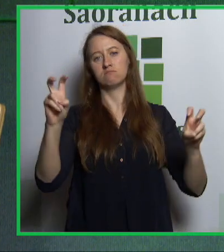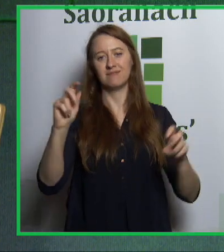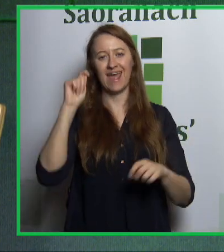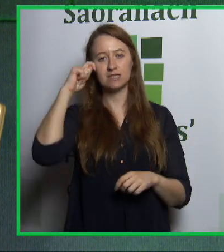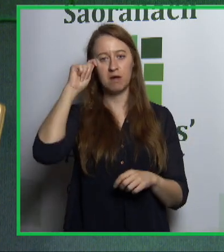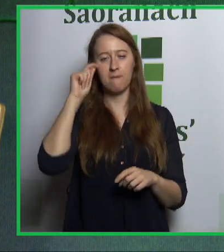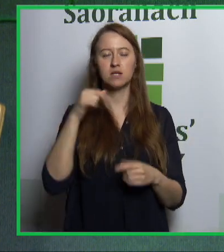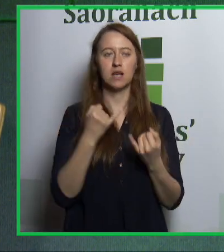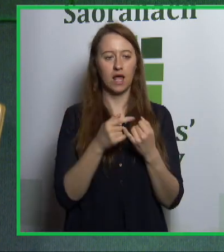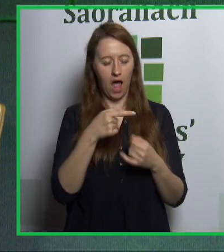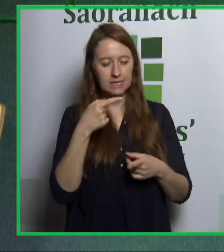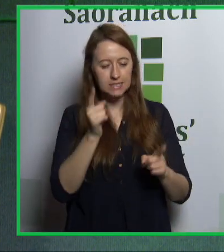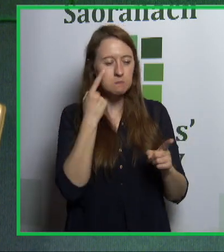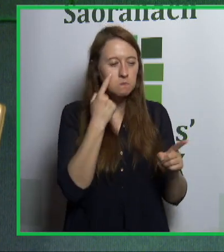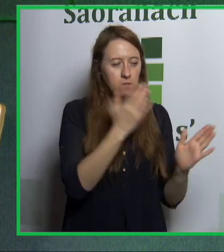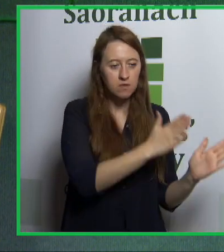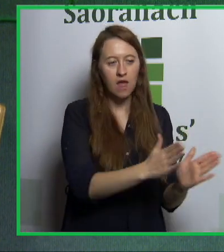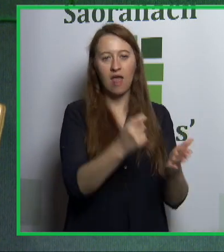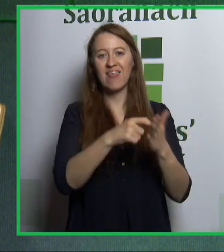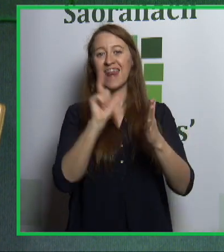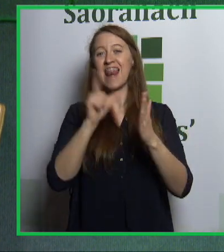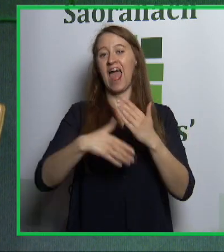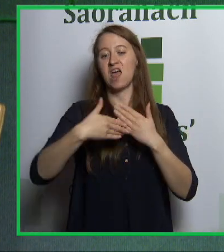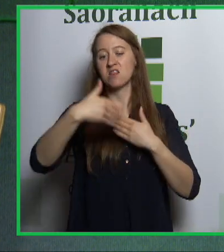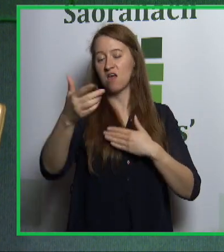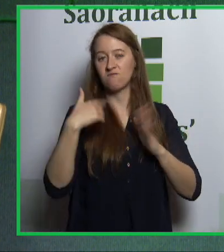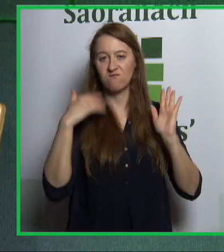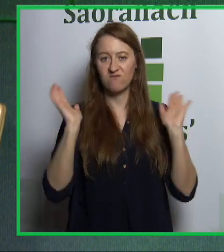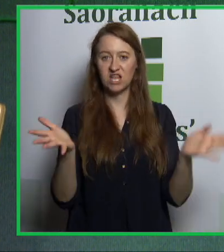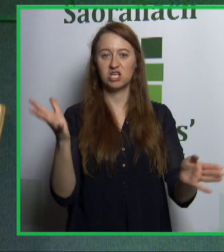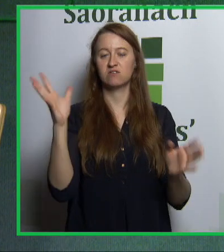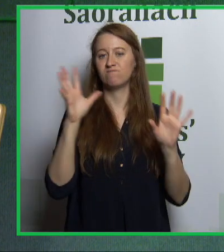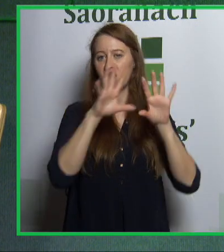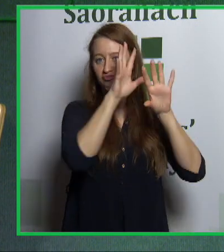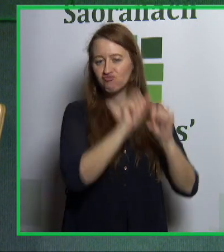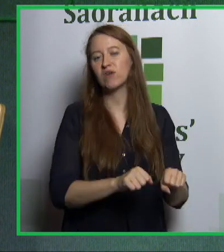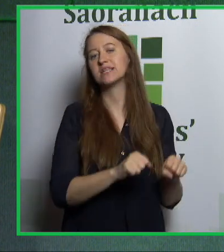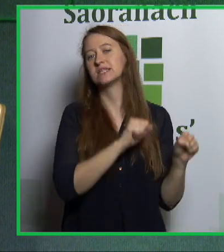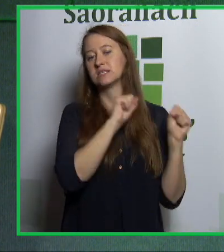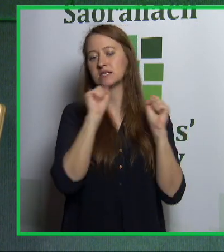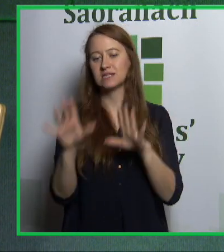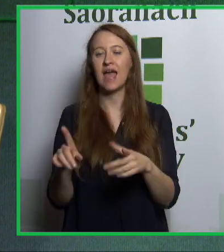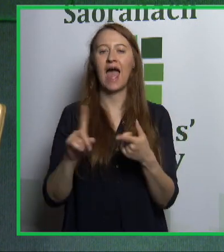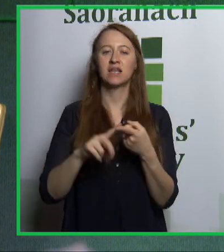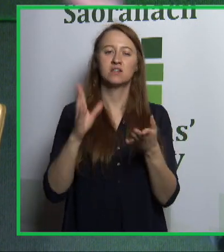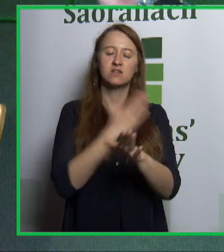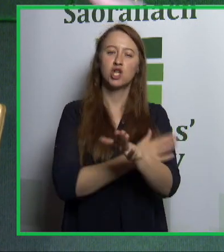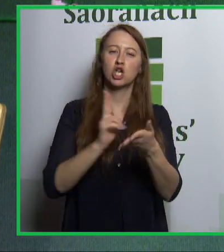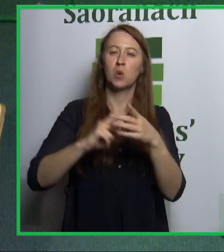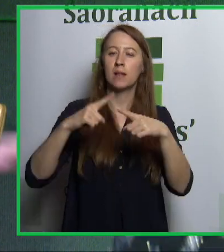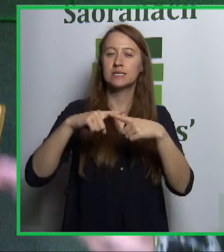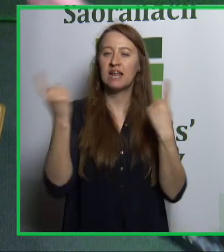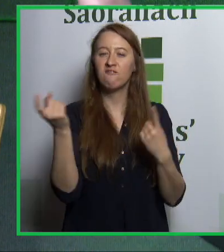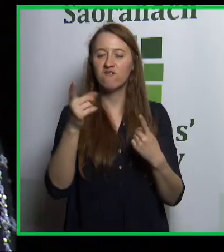probably a few years till I was 13 or 14. Then the psychedelics come in, the acid, the hash, you know, and then like The ecstasy